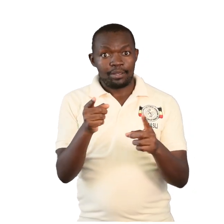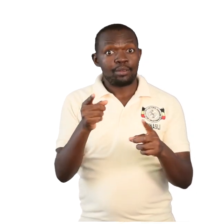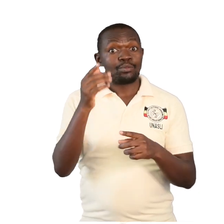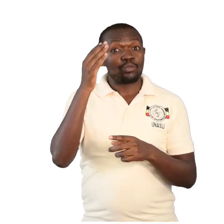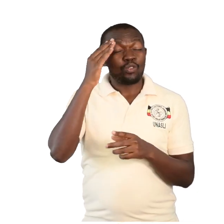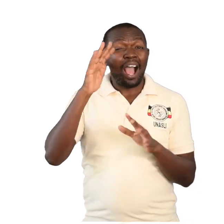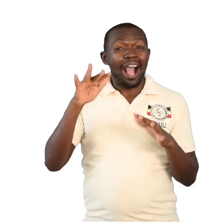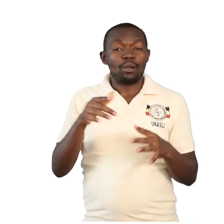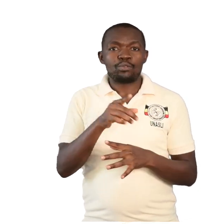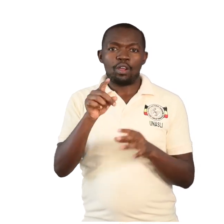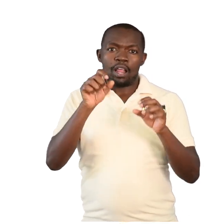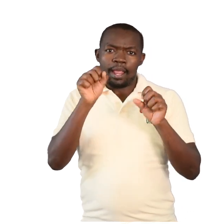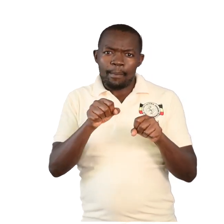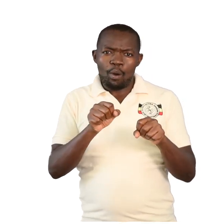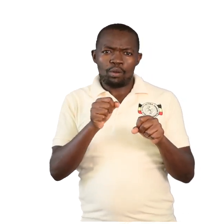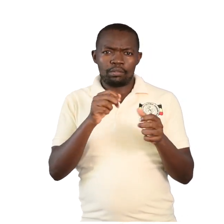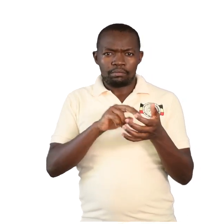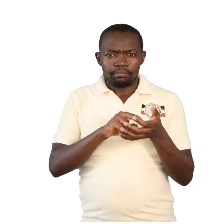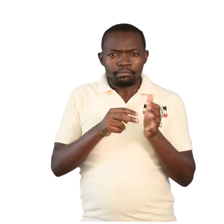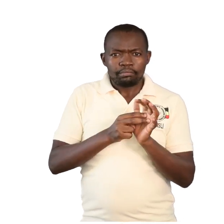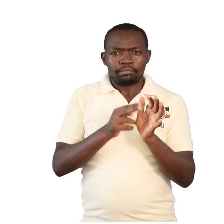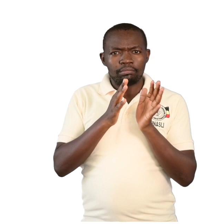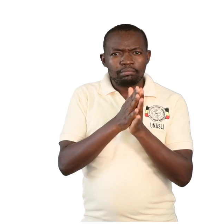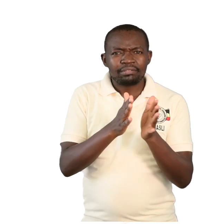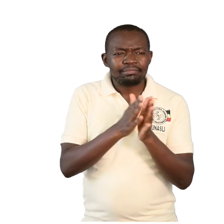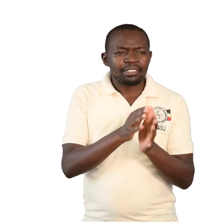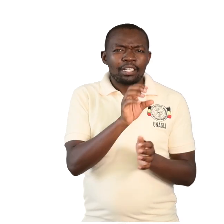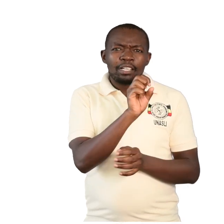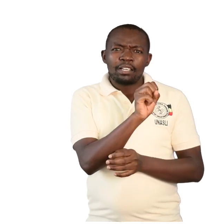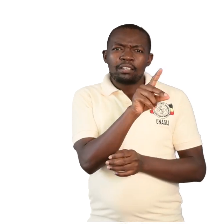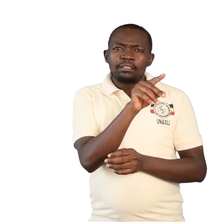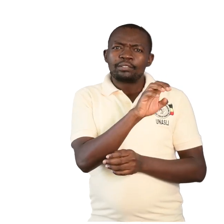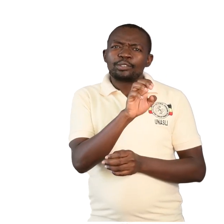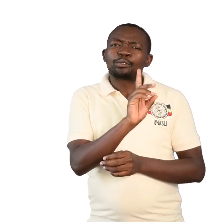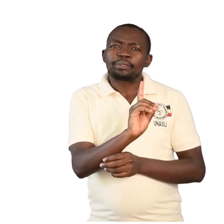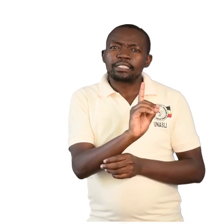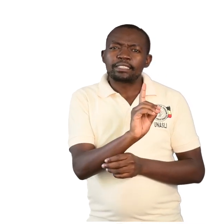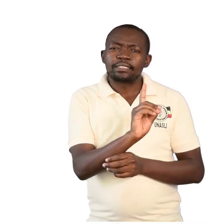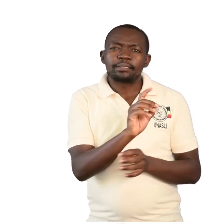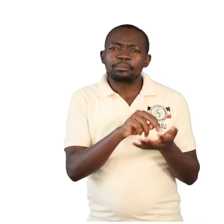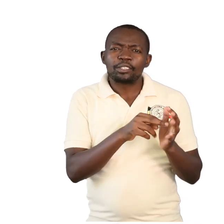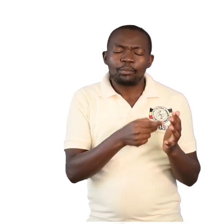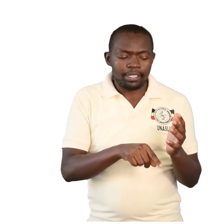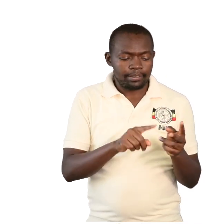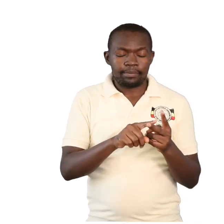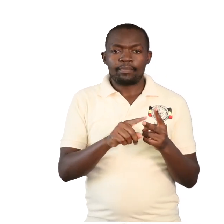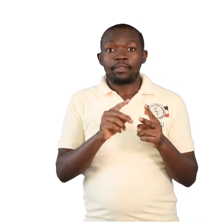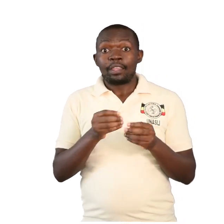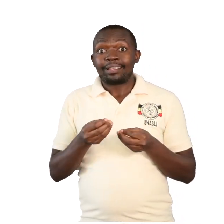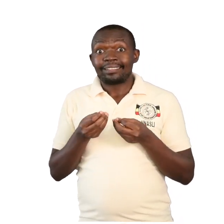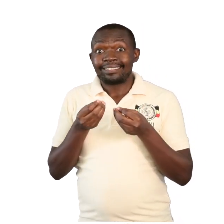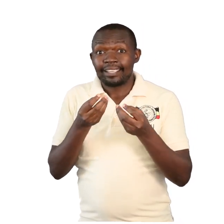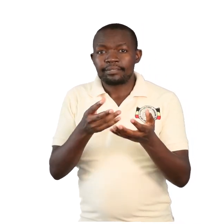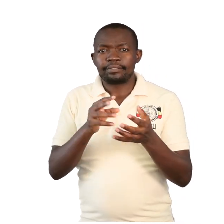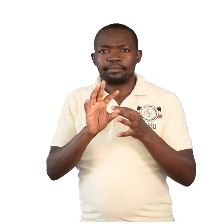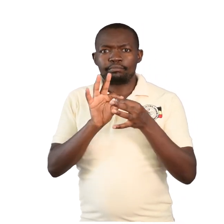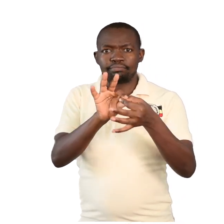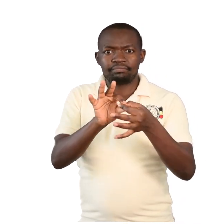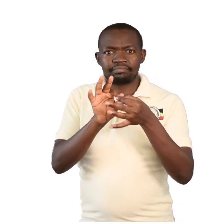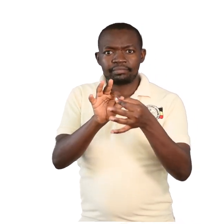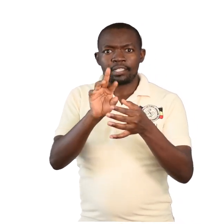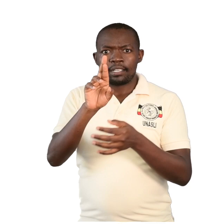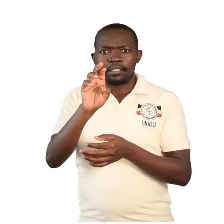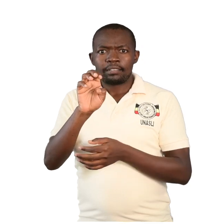are able to define what speed is, when you can describe or give the relationship between